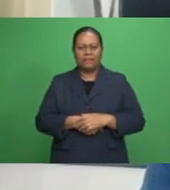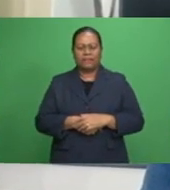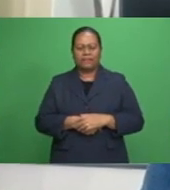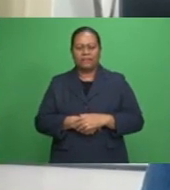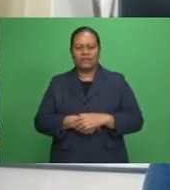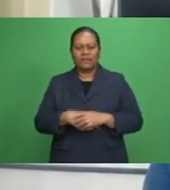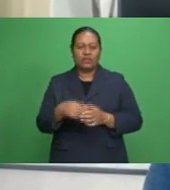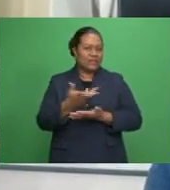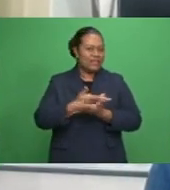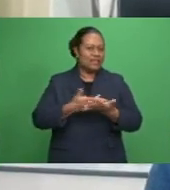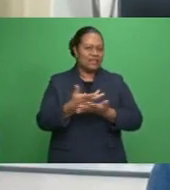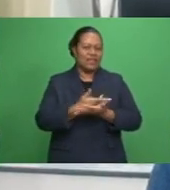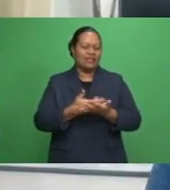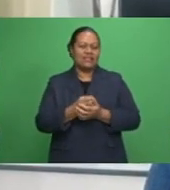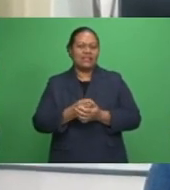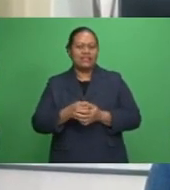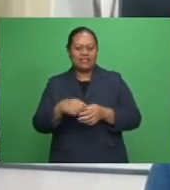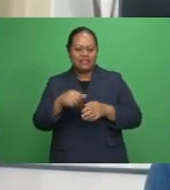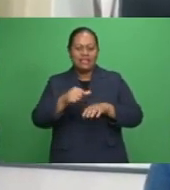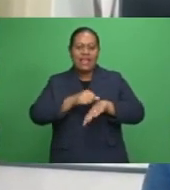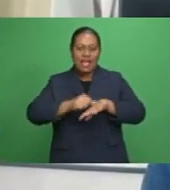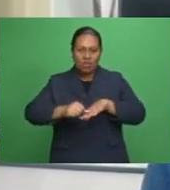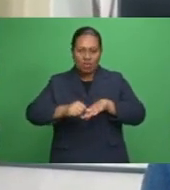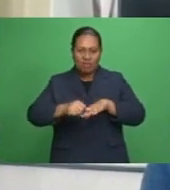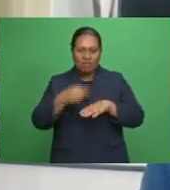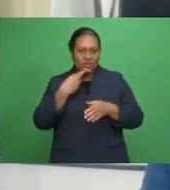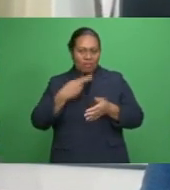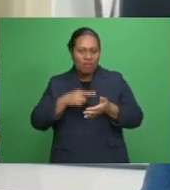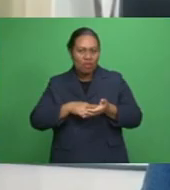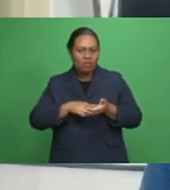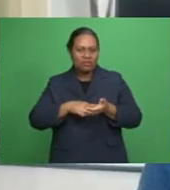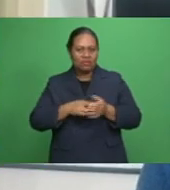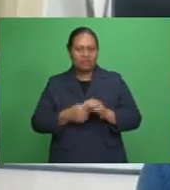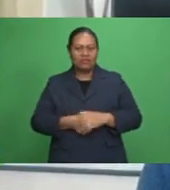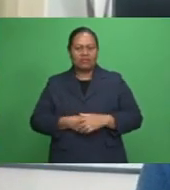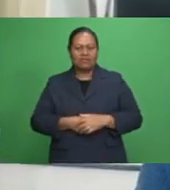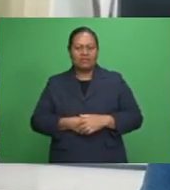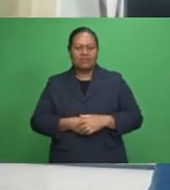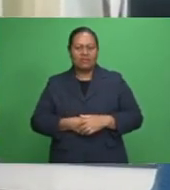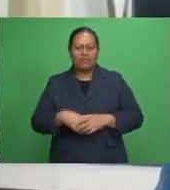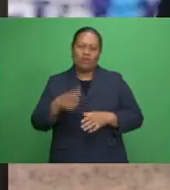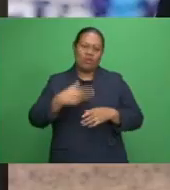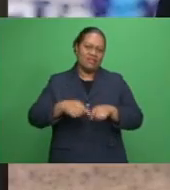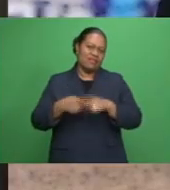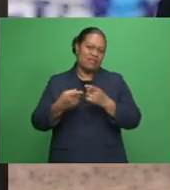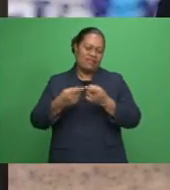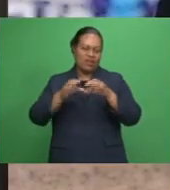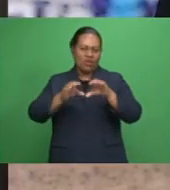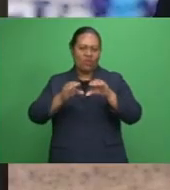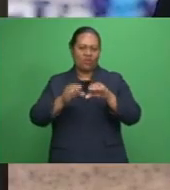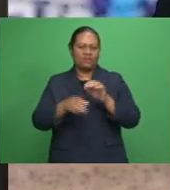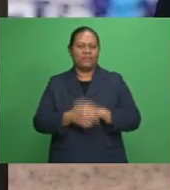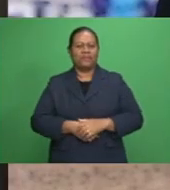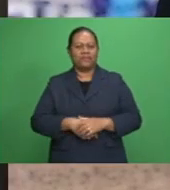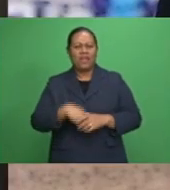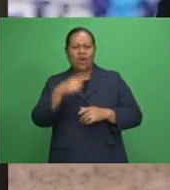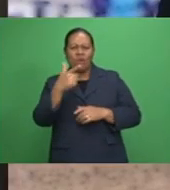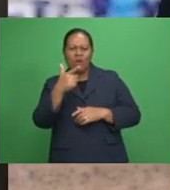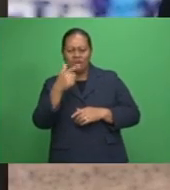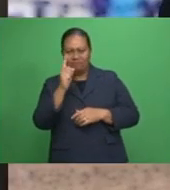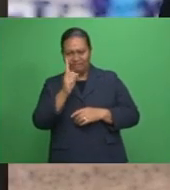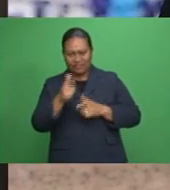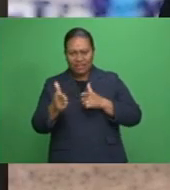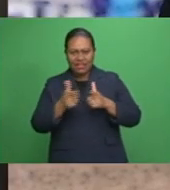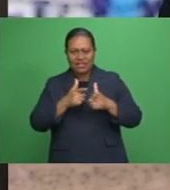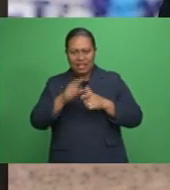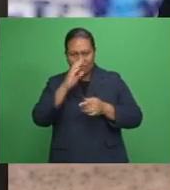for discussions. Annual reports, reports from different coaches. One of the 7 apprentices in the first